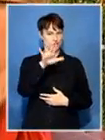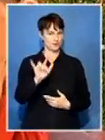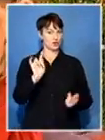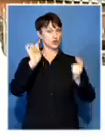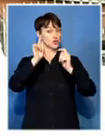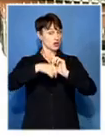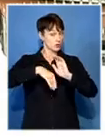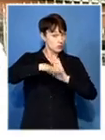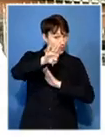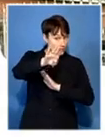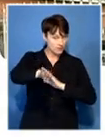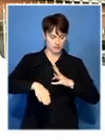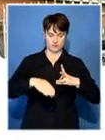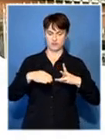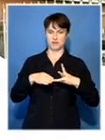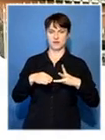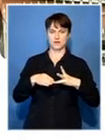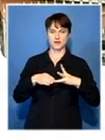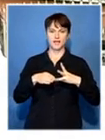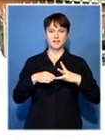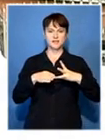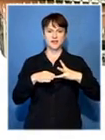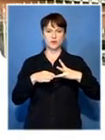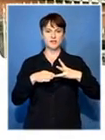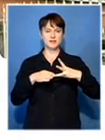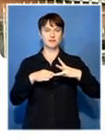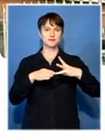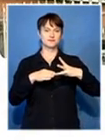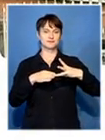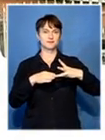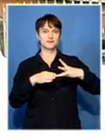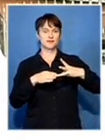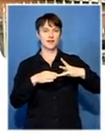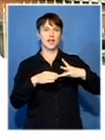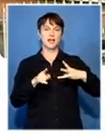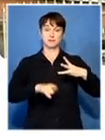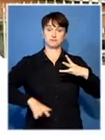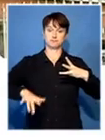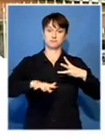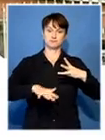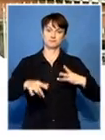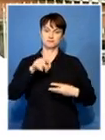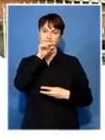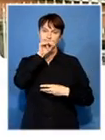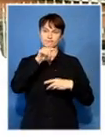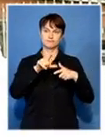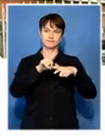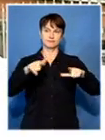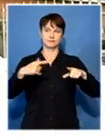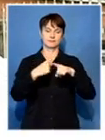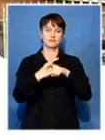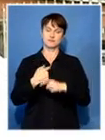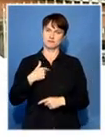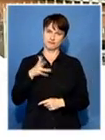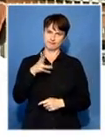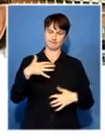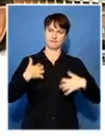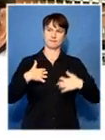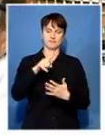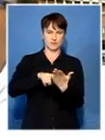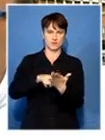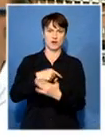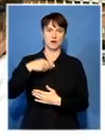we